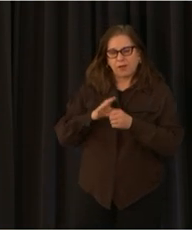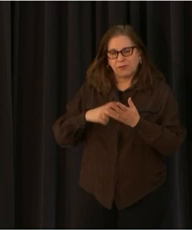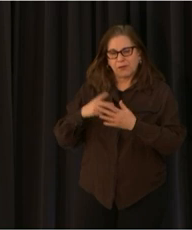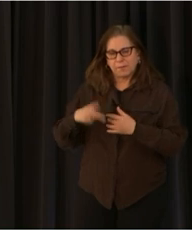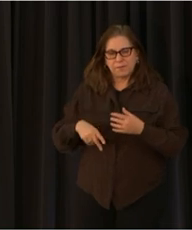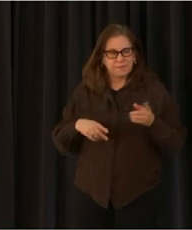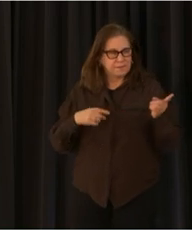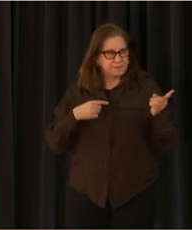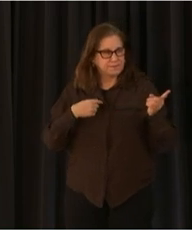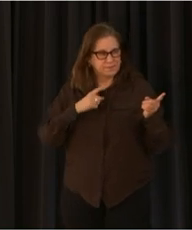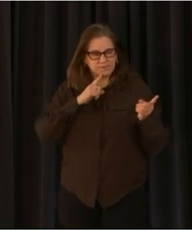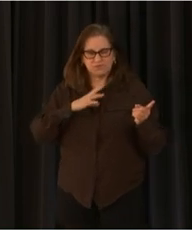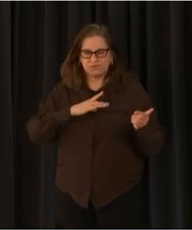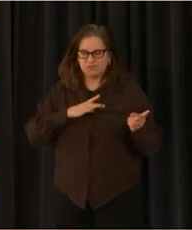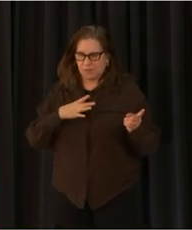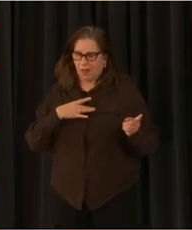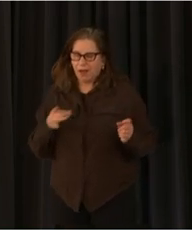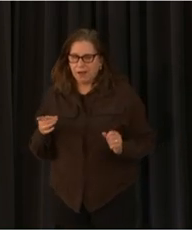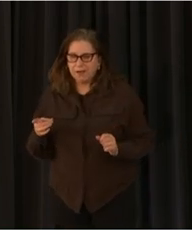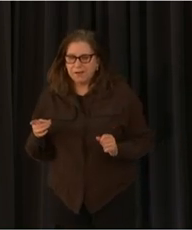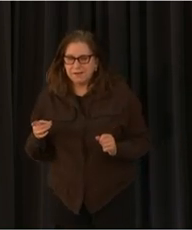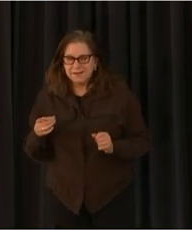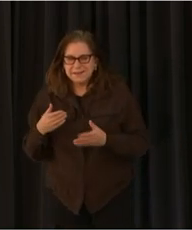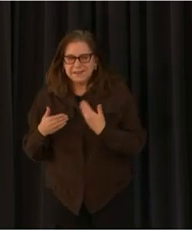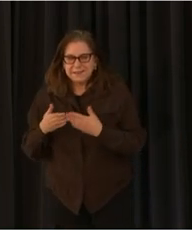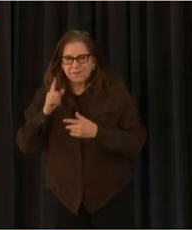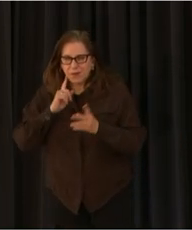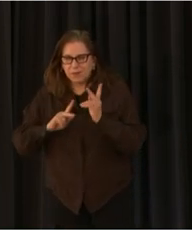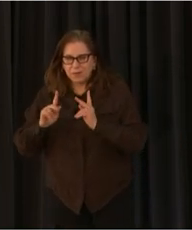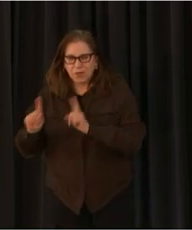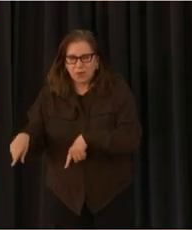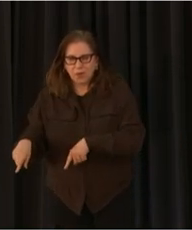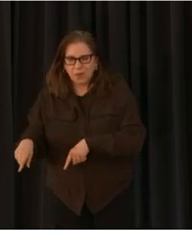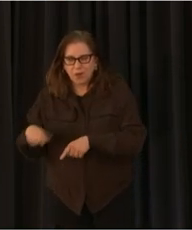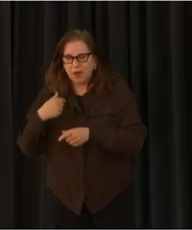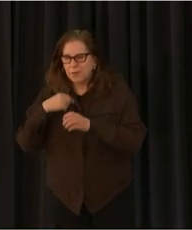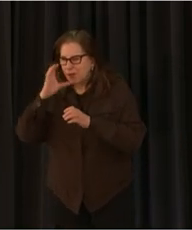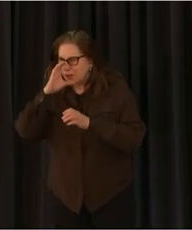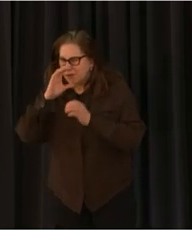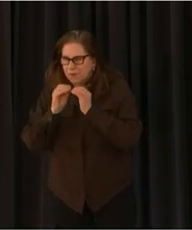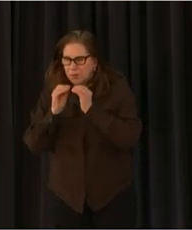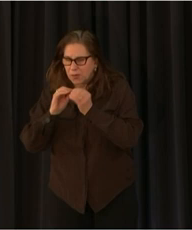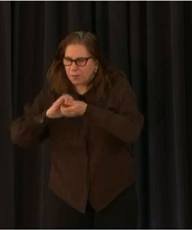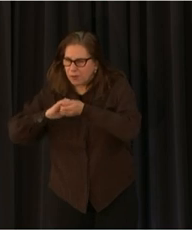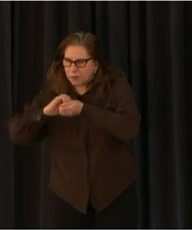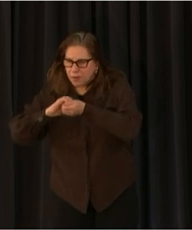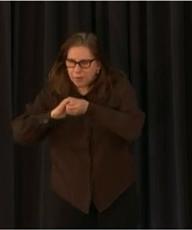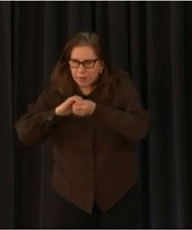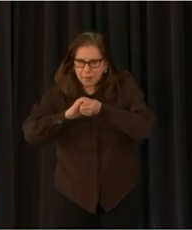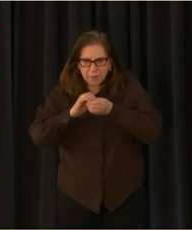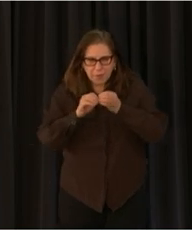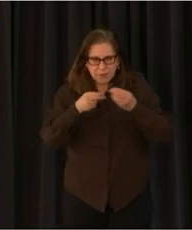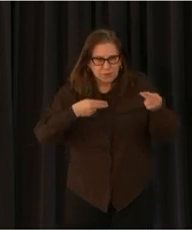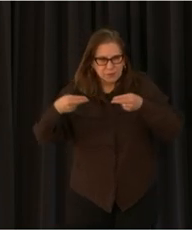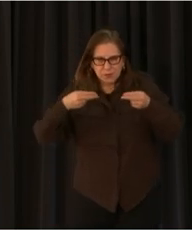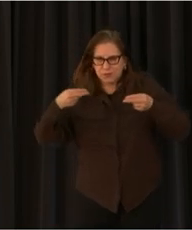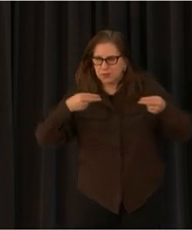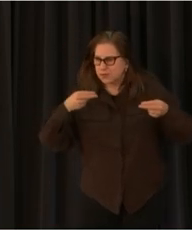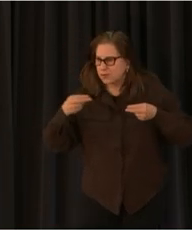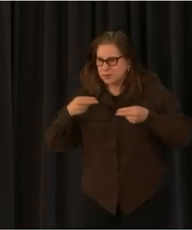allude to help reach more Washingtonians. And another of those initiatives